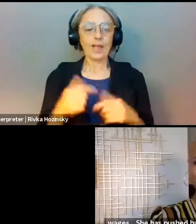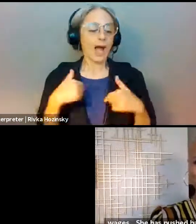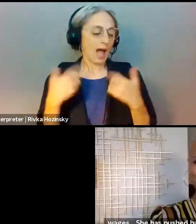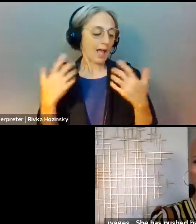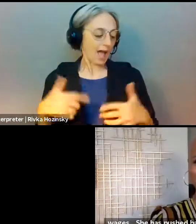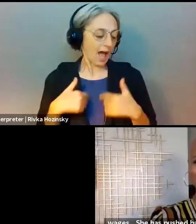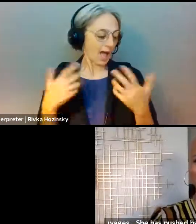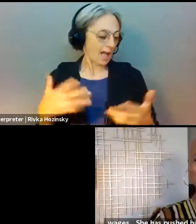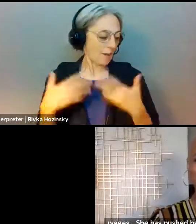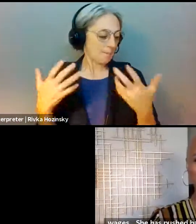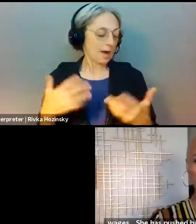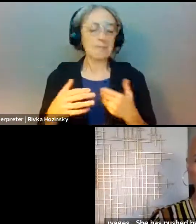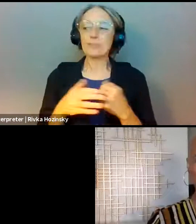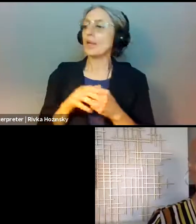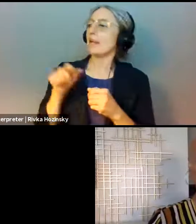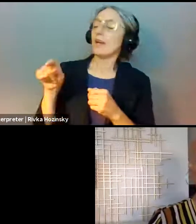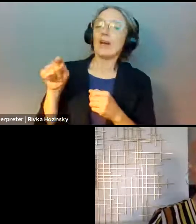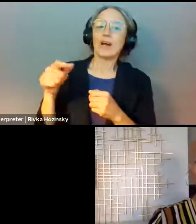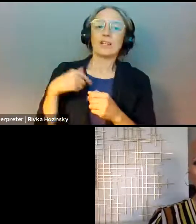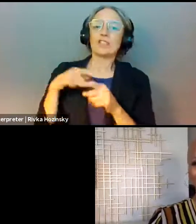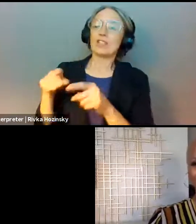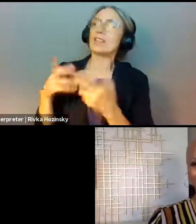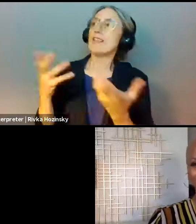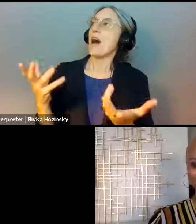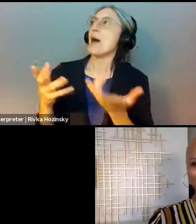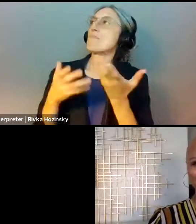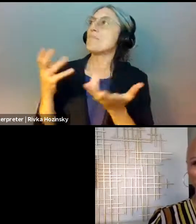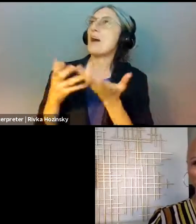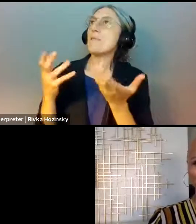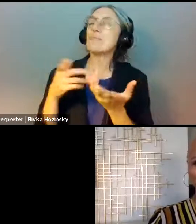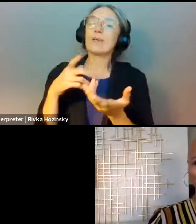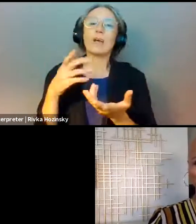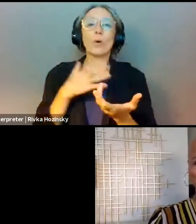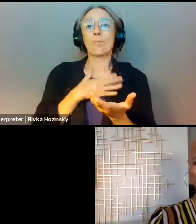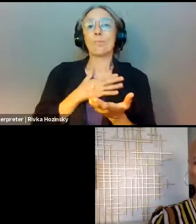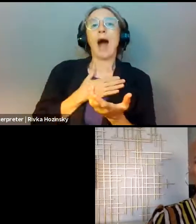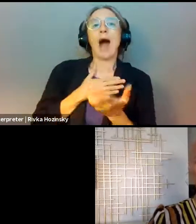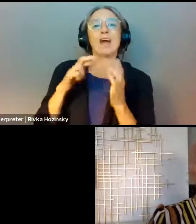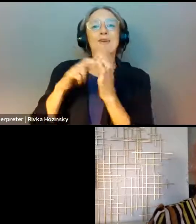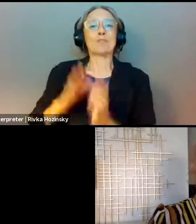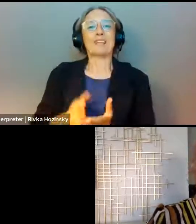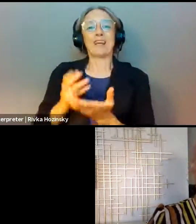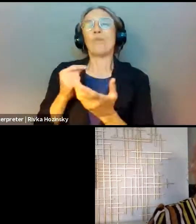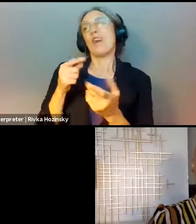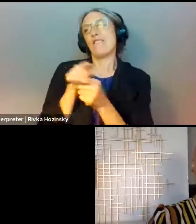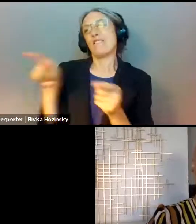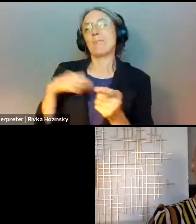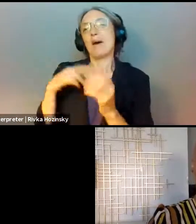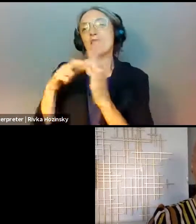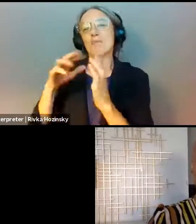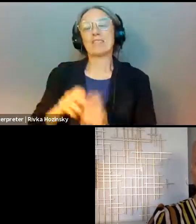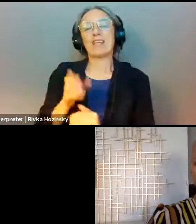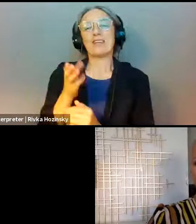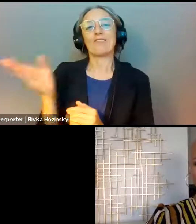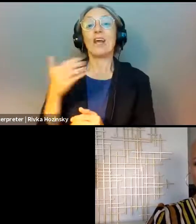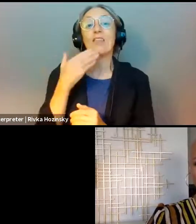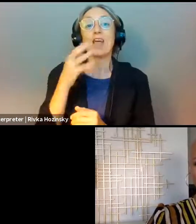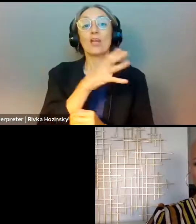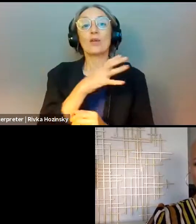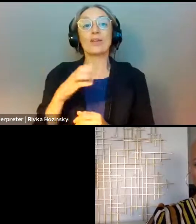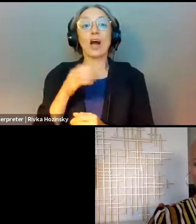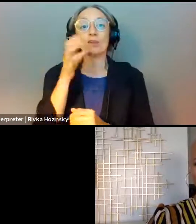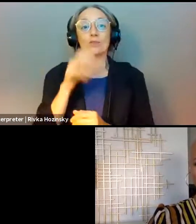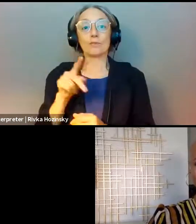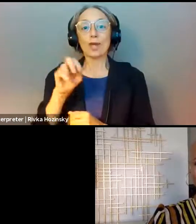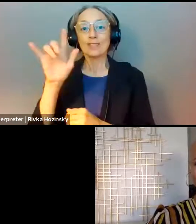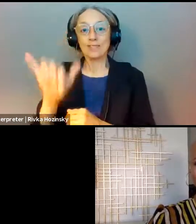I consider her particularly one of my representatives. So Congresswoman Pressley, thank you so much for joining us. We look forward